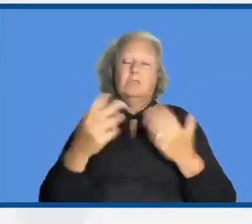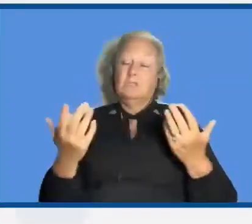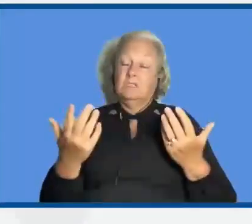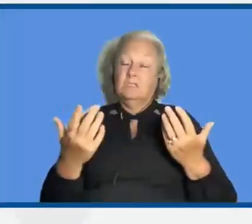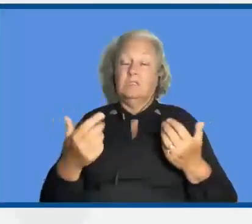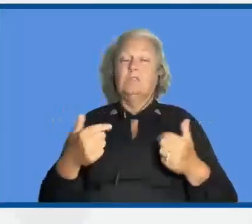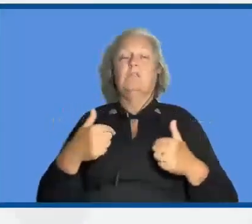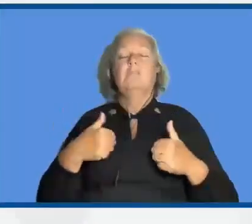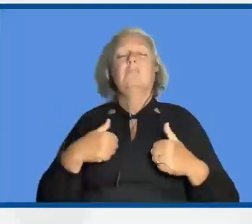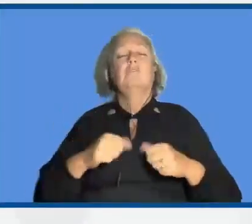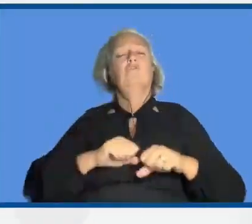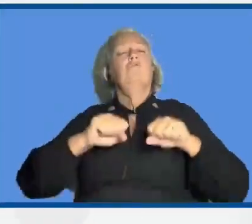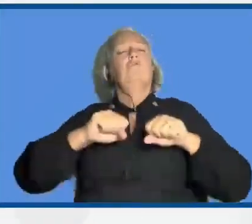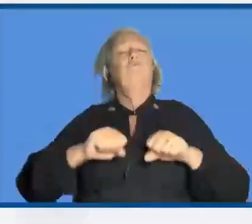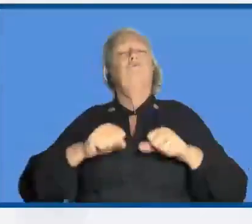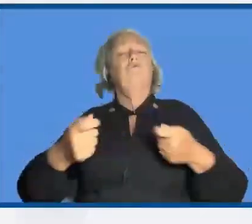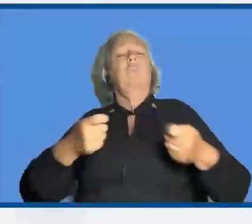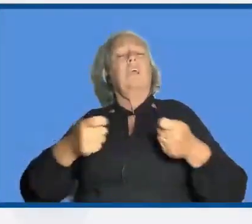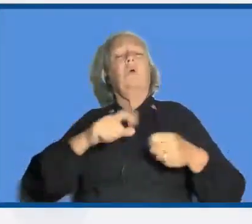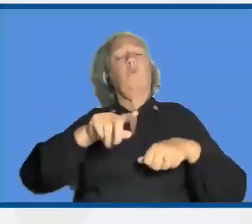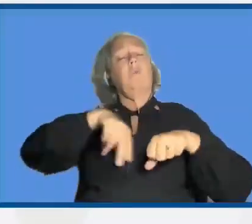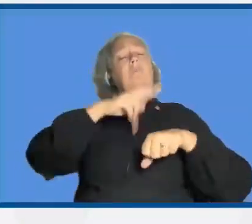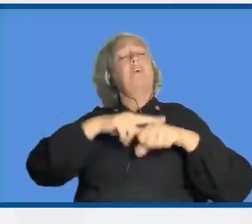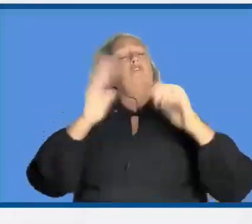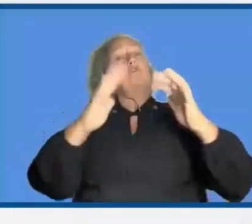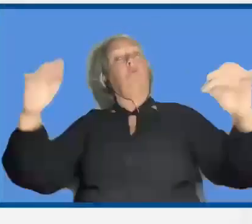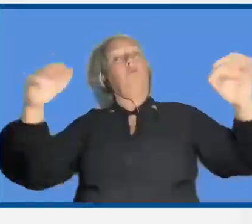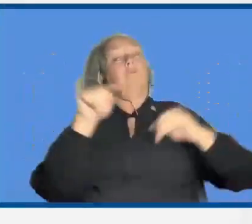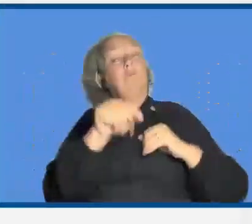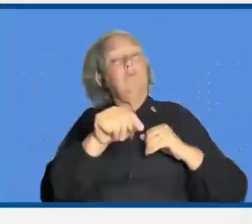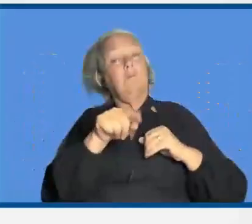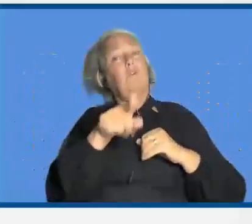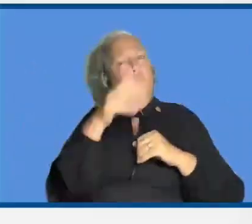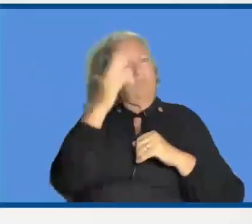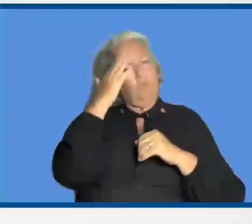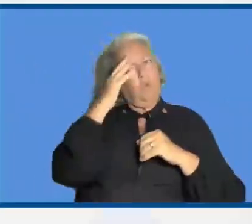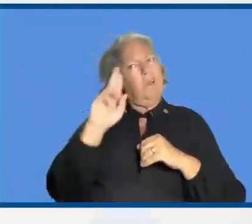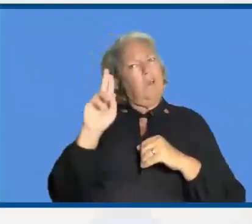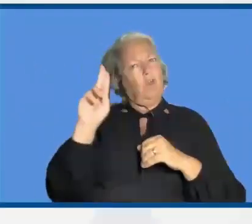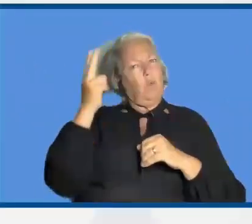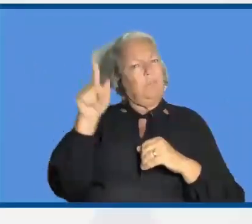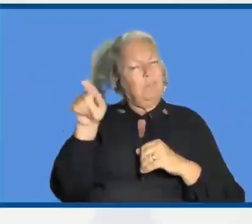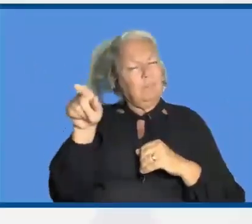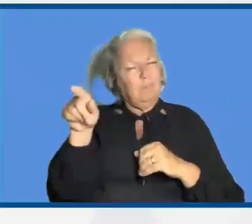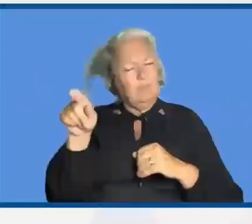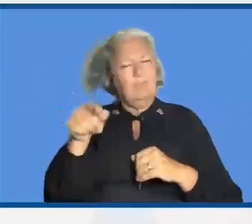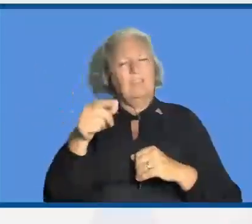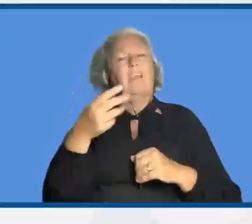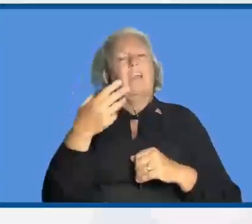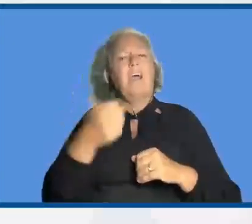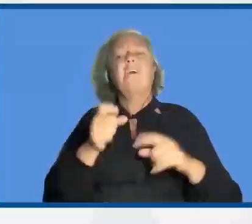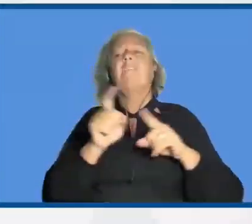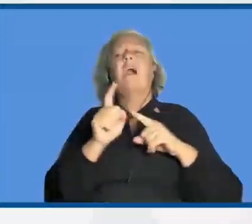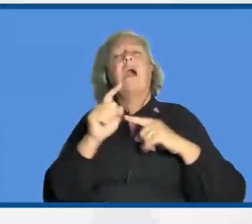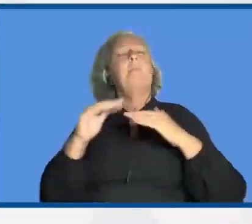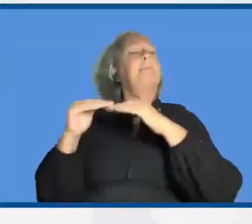this national parliament, you know that Uruguay has a high level of democracy.